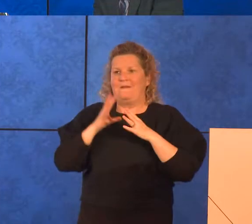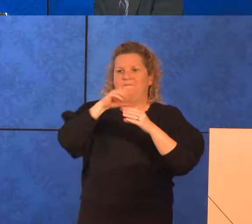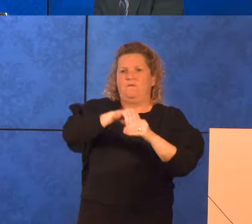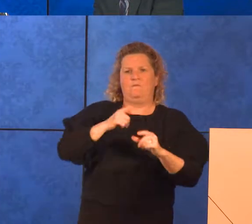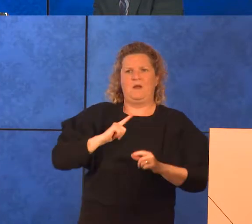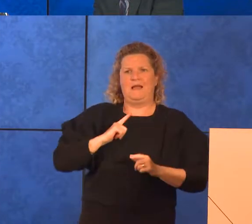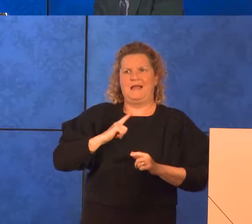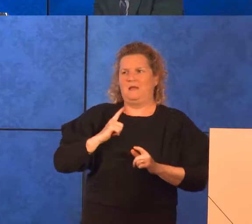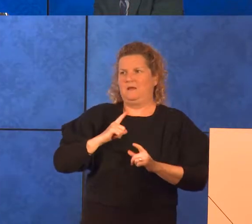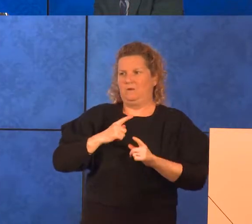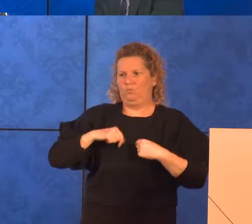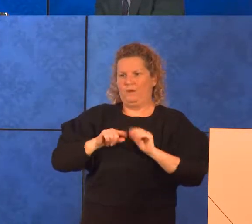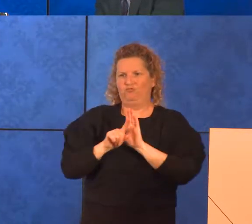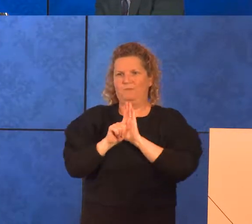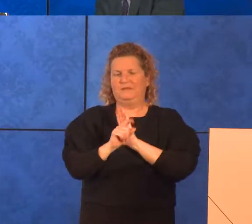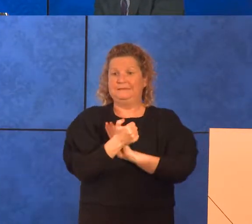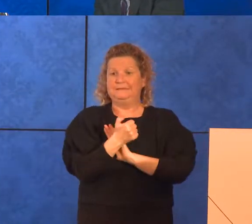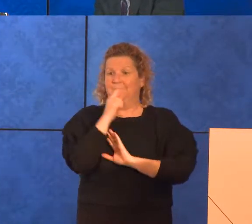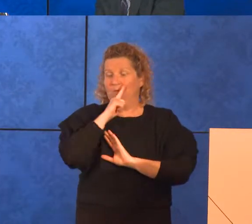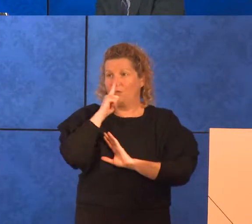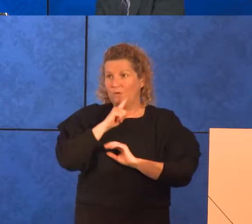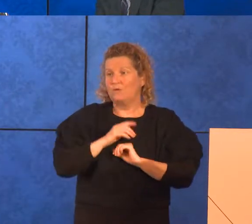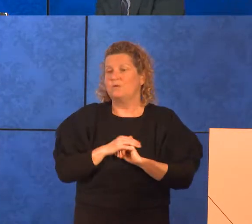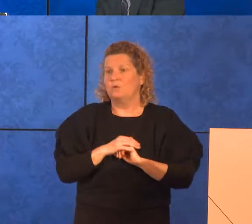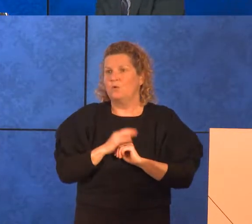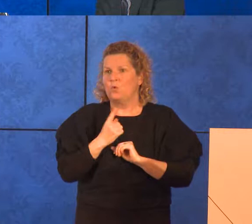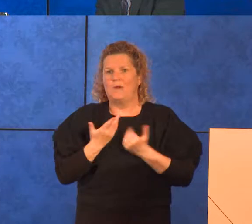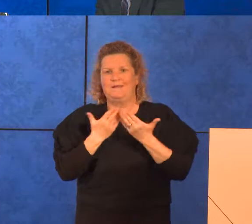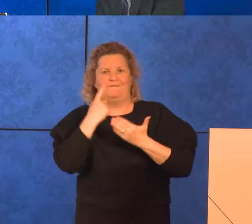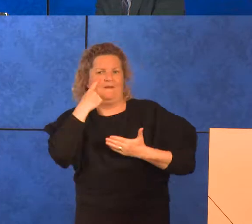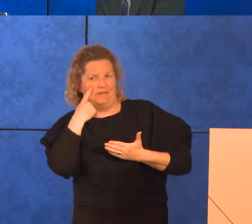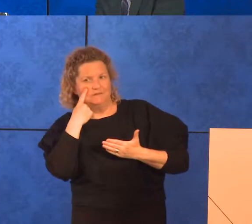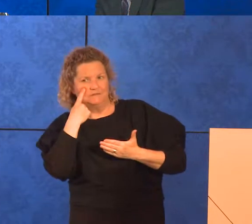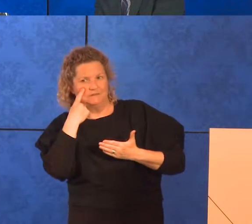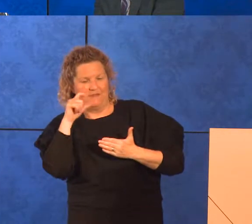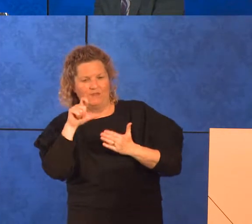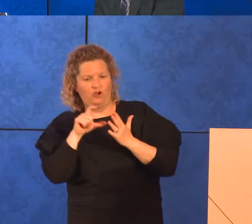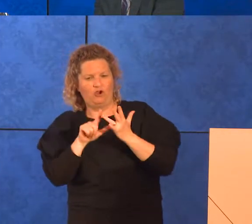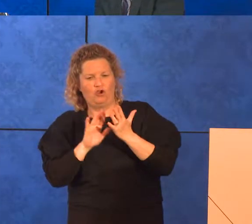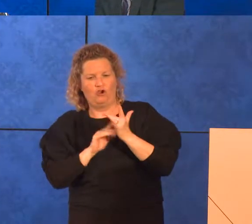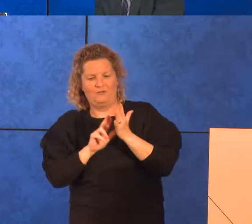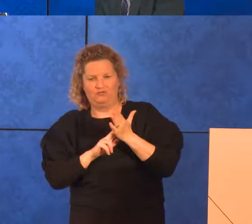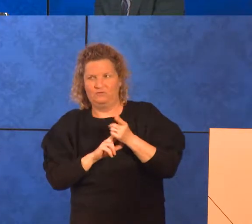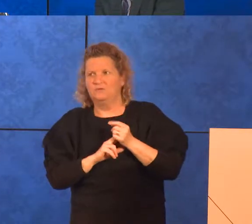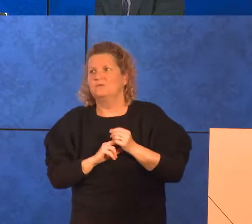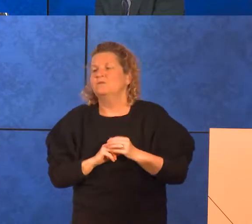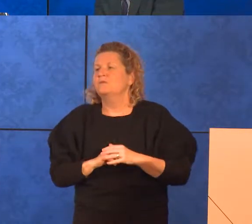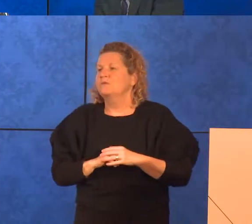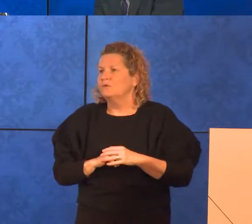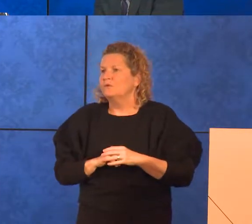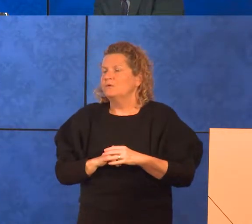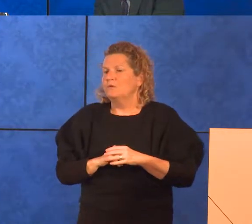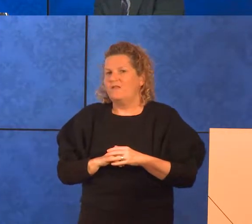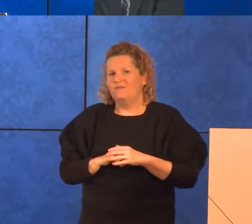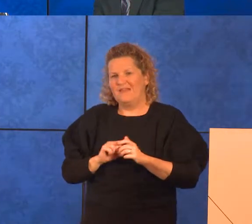we represented 6 people who gave evidence at the Commission, and we who were clients